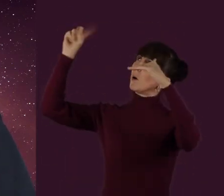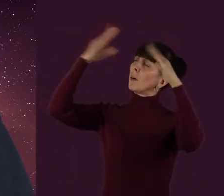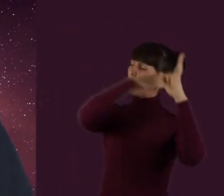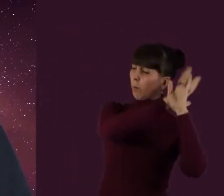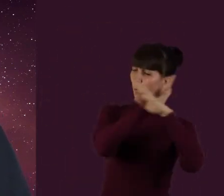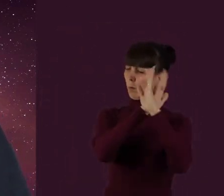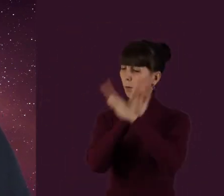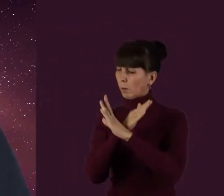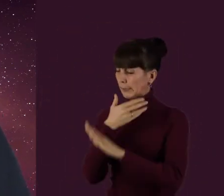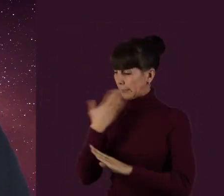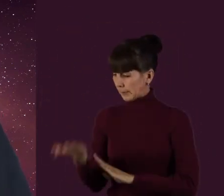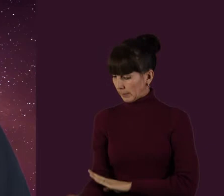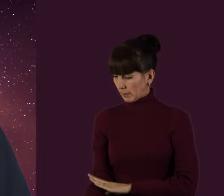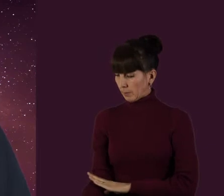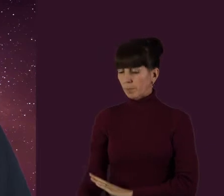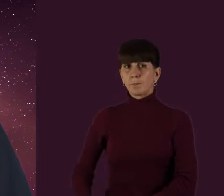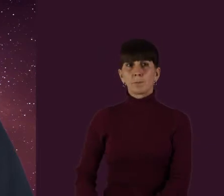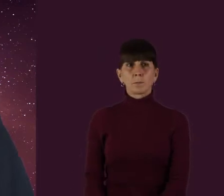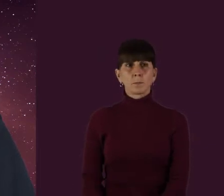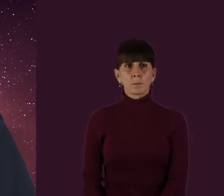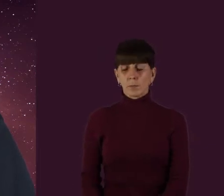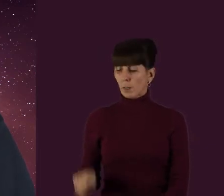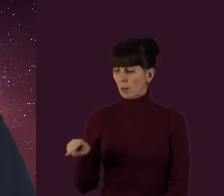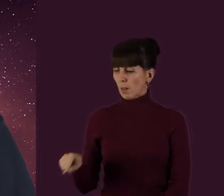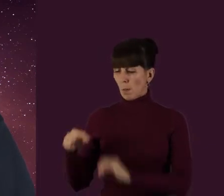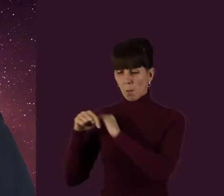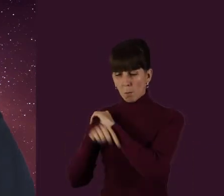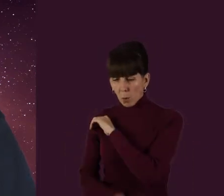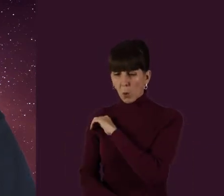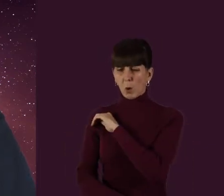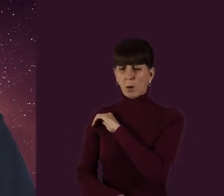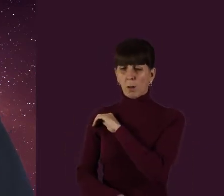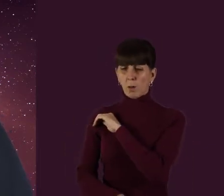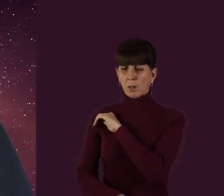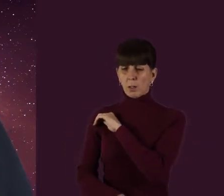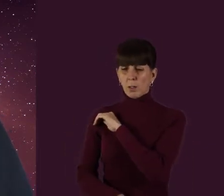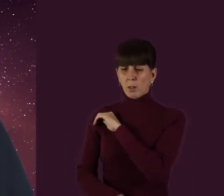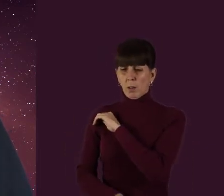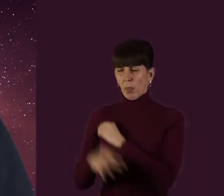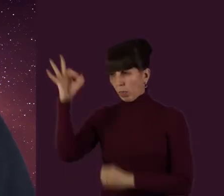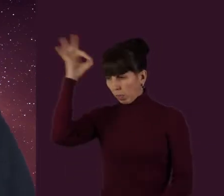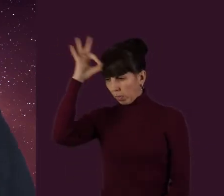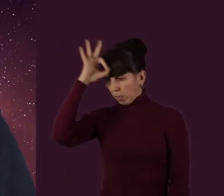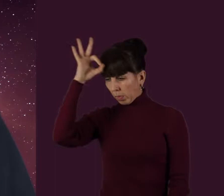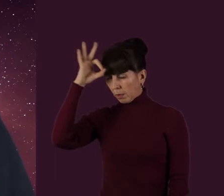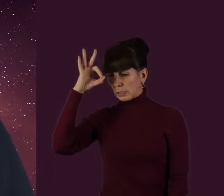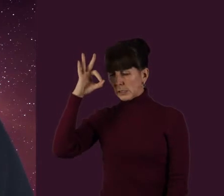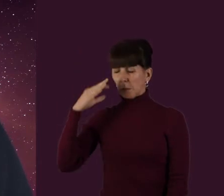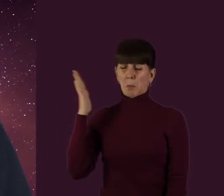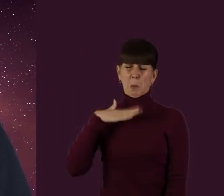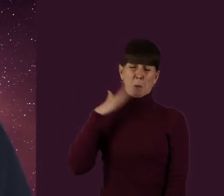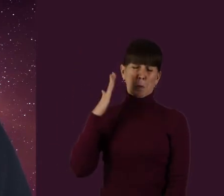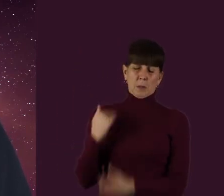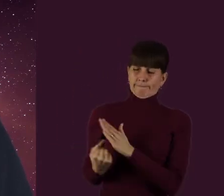are. The shepherds were poor, uneducated, smelly and